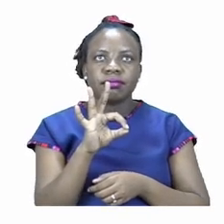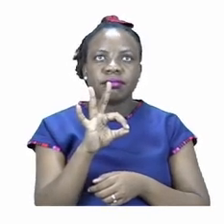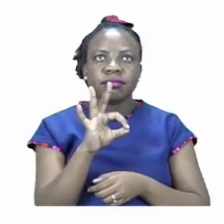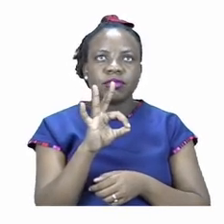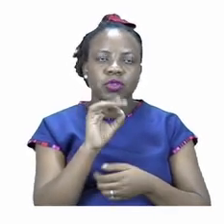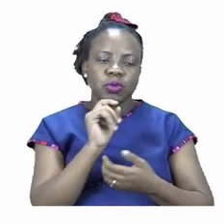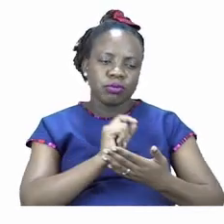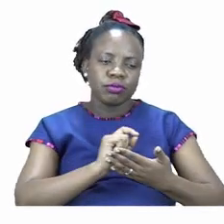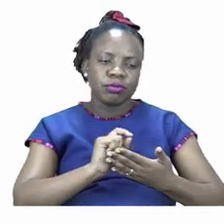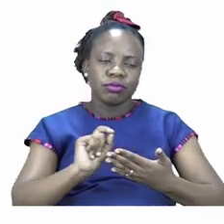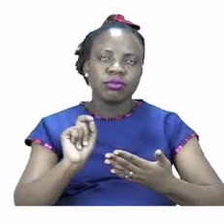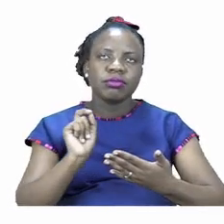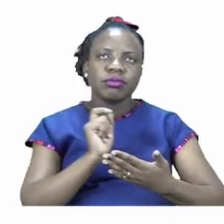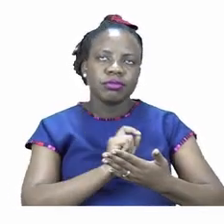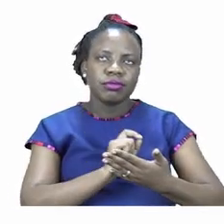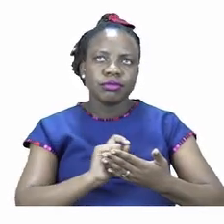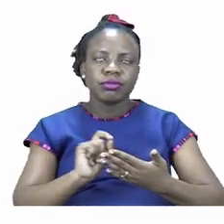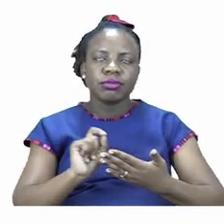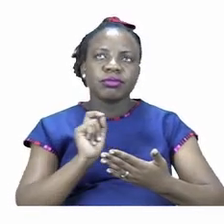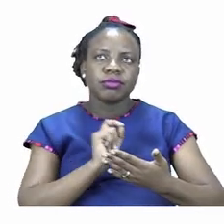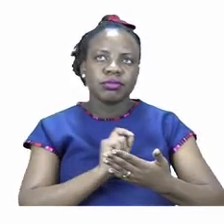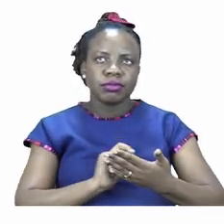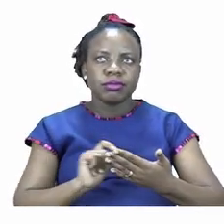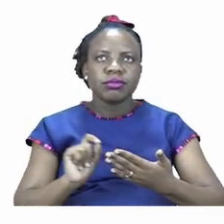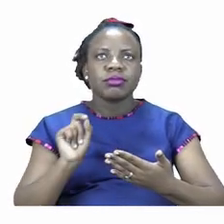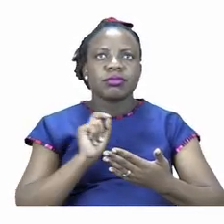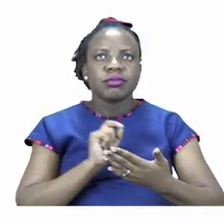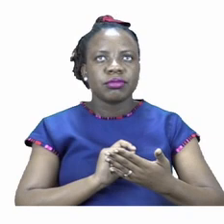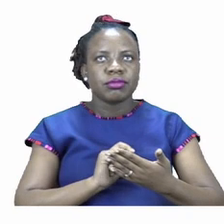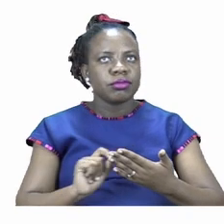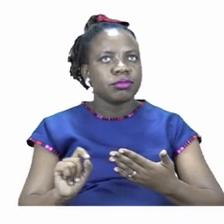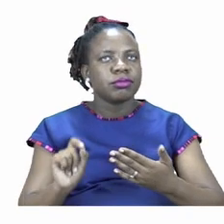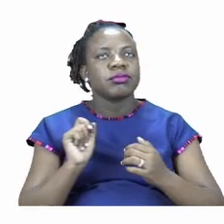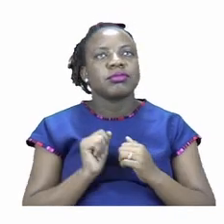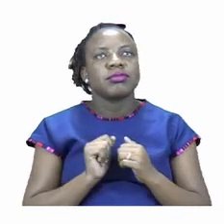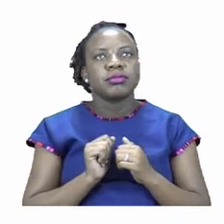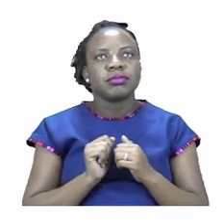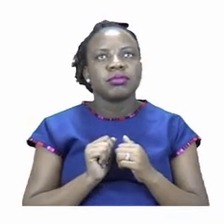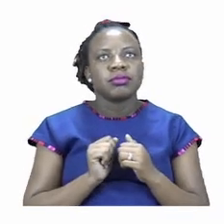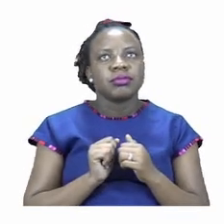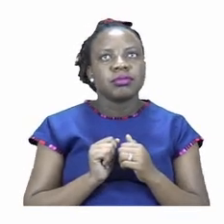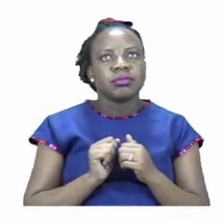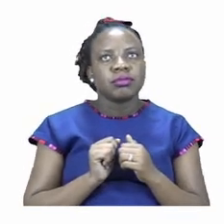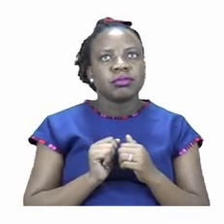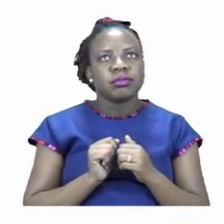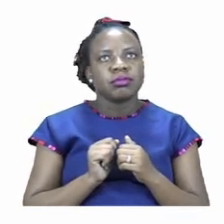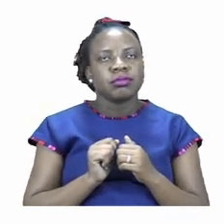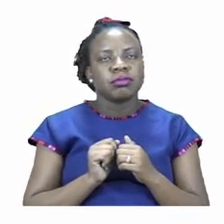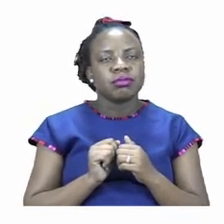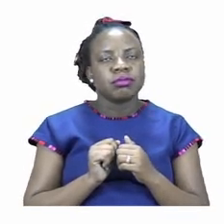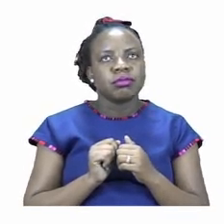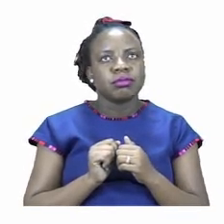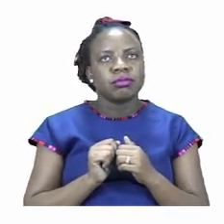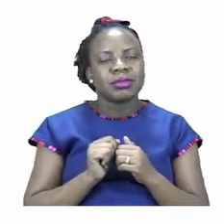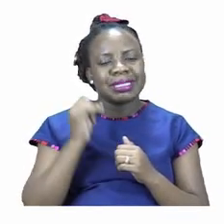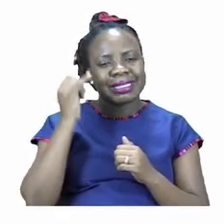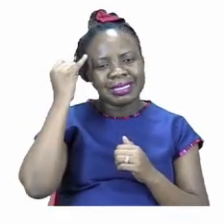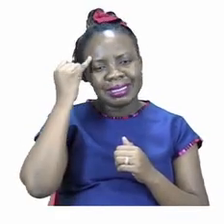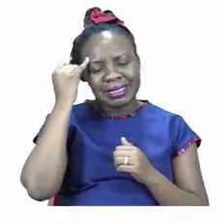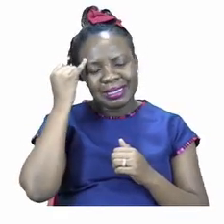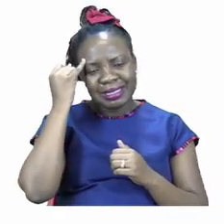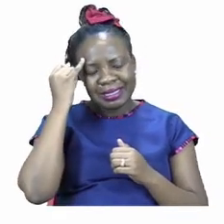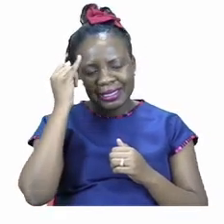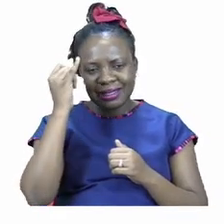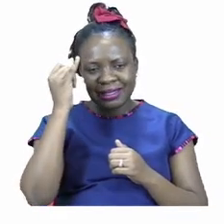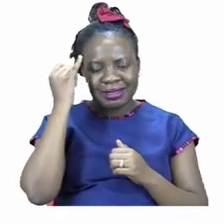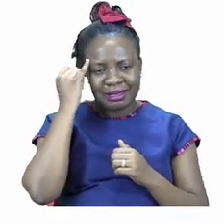creative writing. Now remember, creative writing is about using whatever you have to come up with a very good